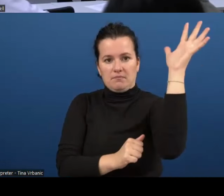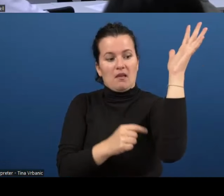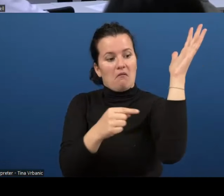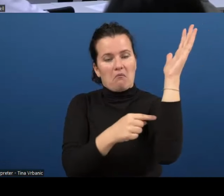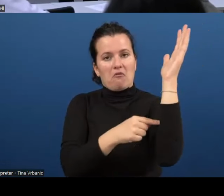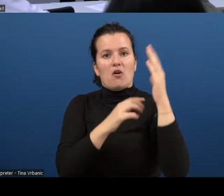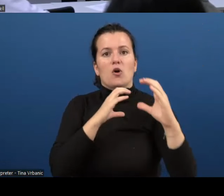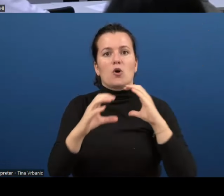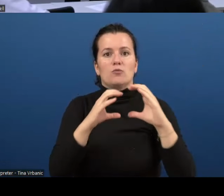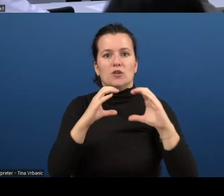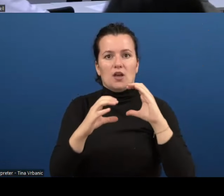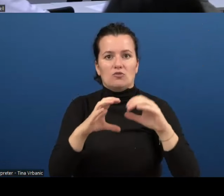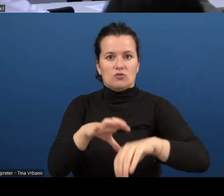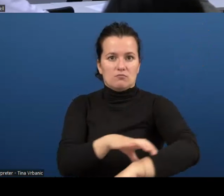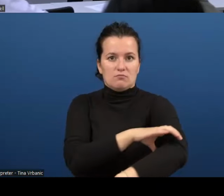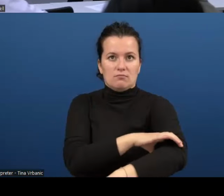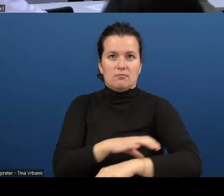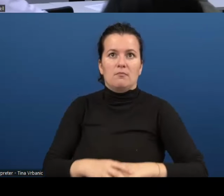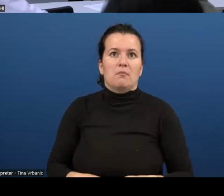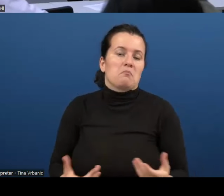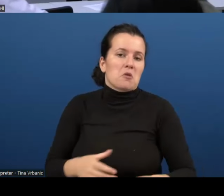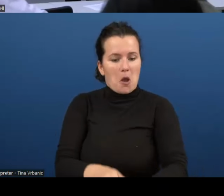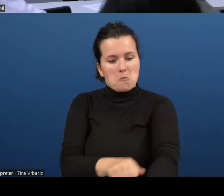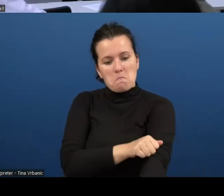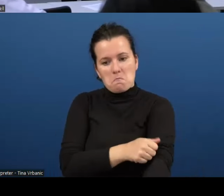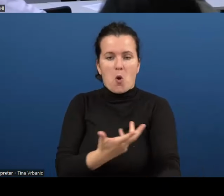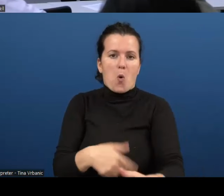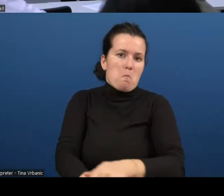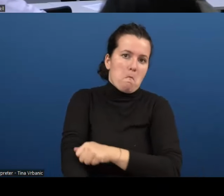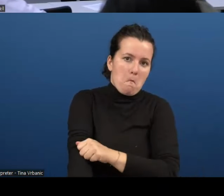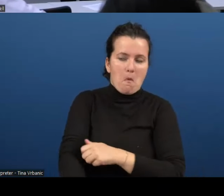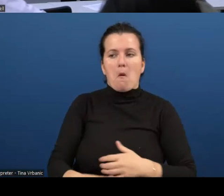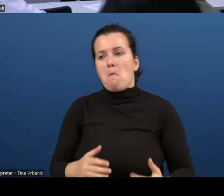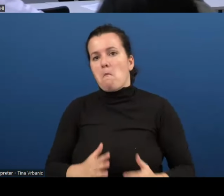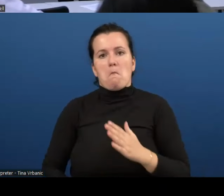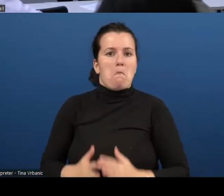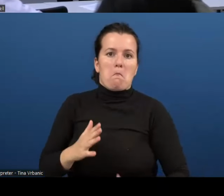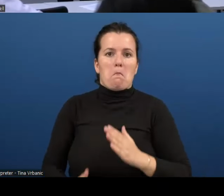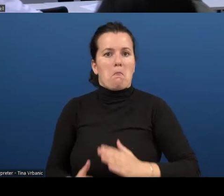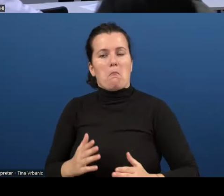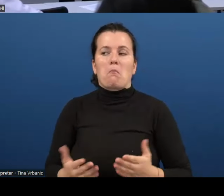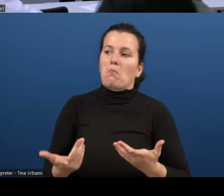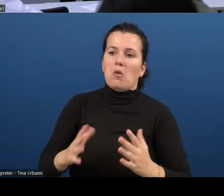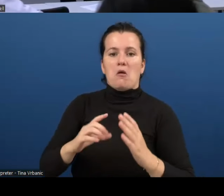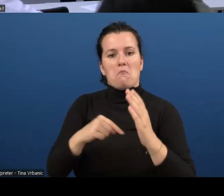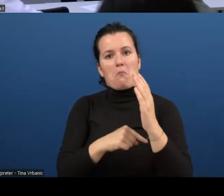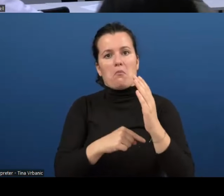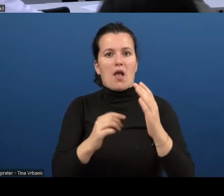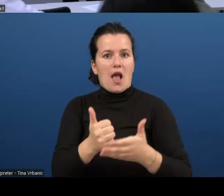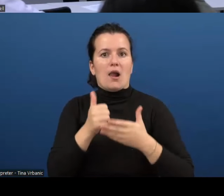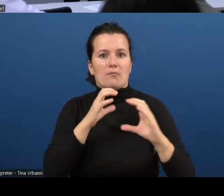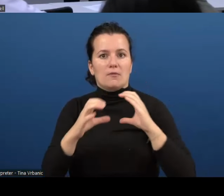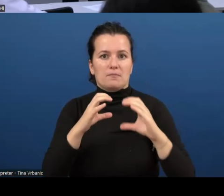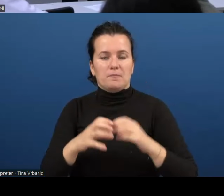case it's wearable and they can walk around with it. And these students do not do that for